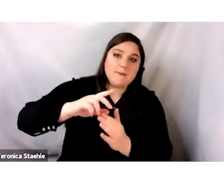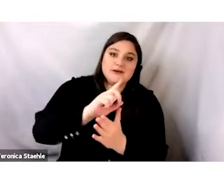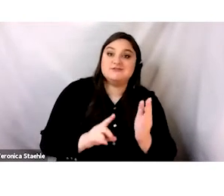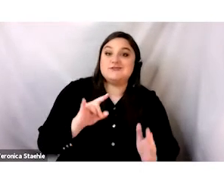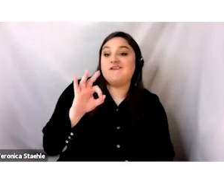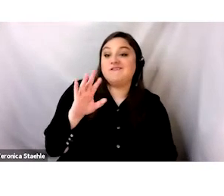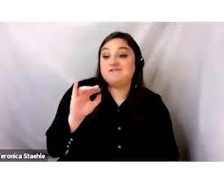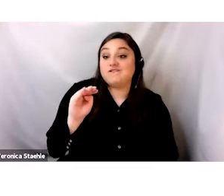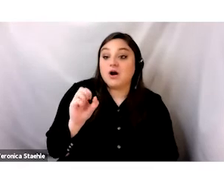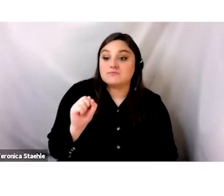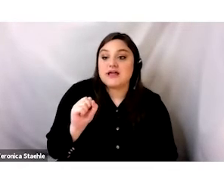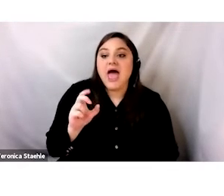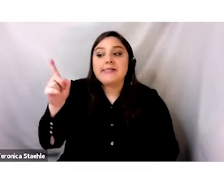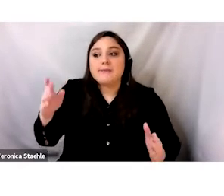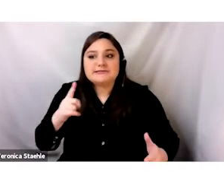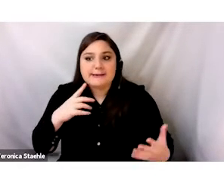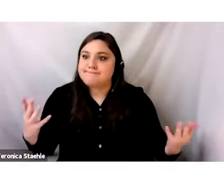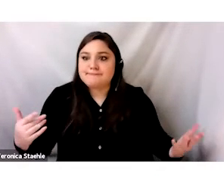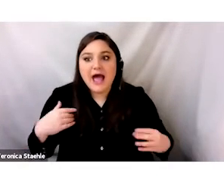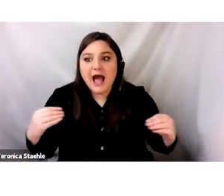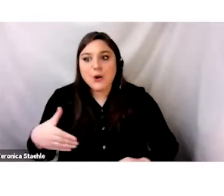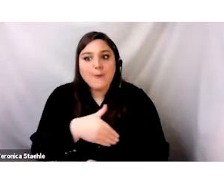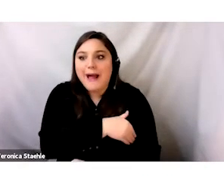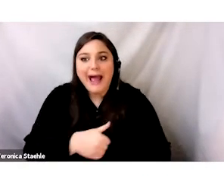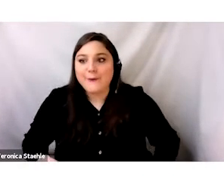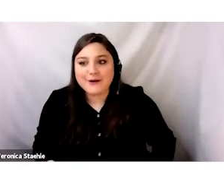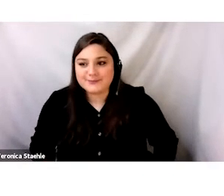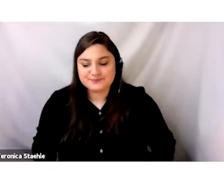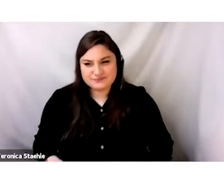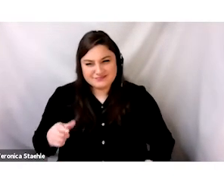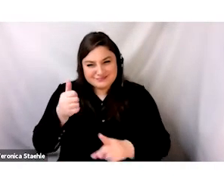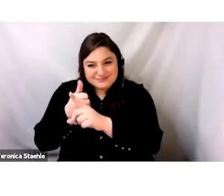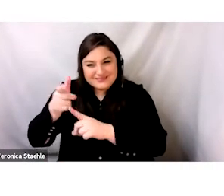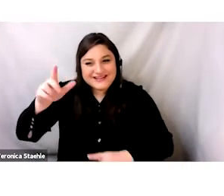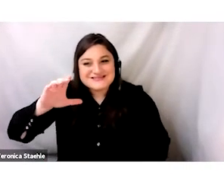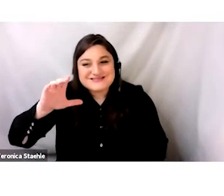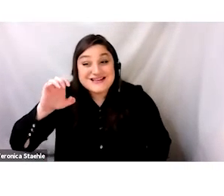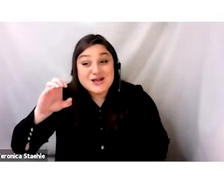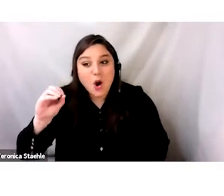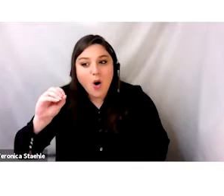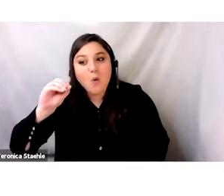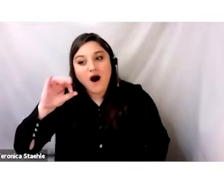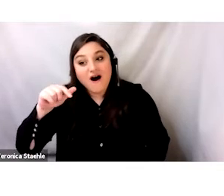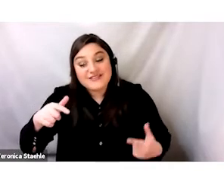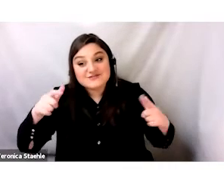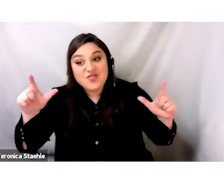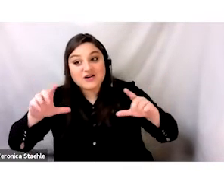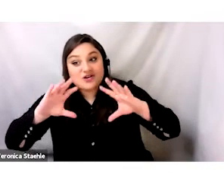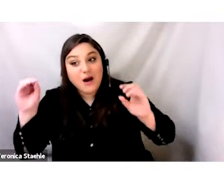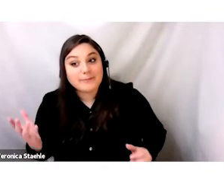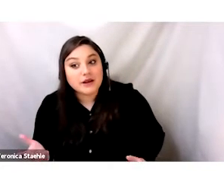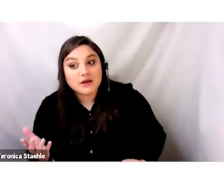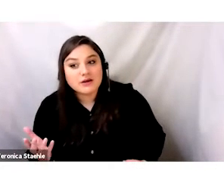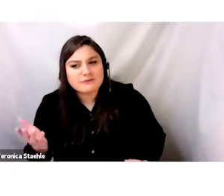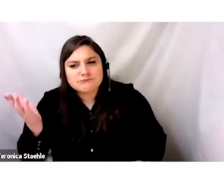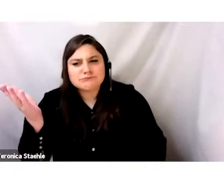though they were a senior vice president. And that same person that said that is now the CEO of this very large company. And I'm like,